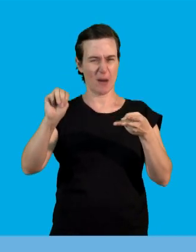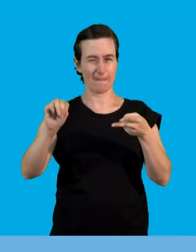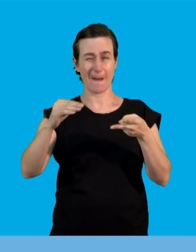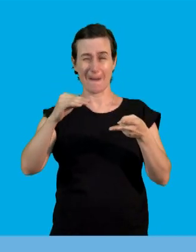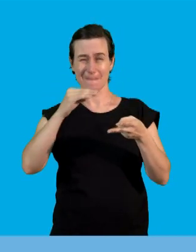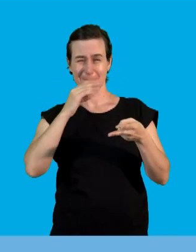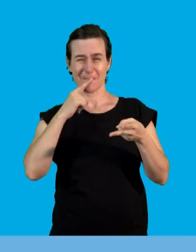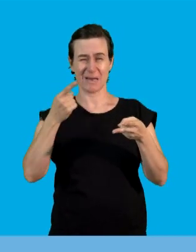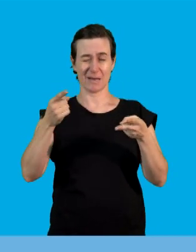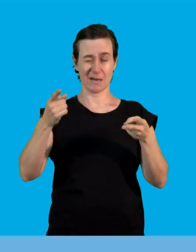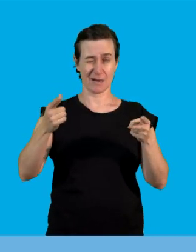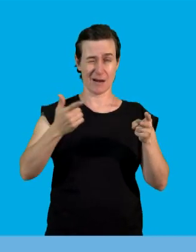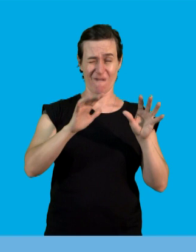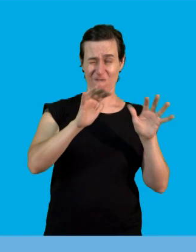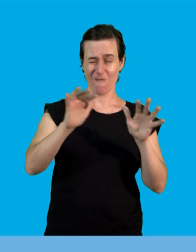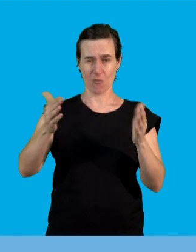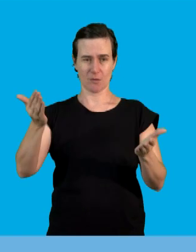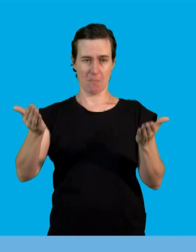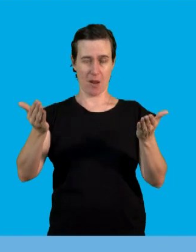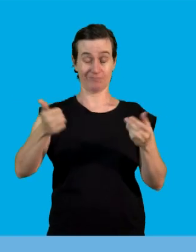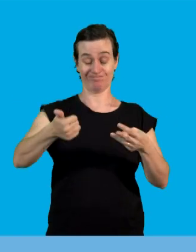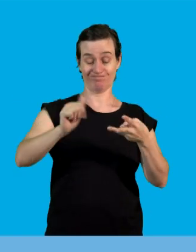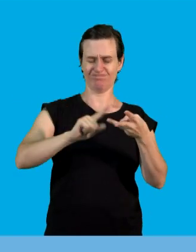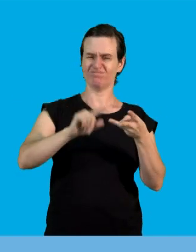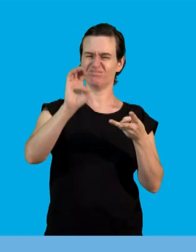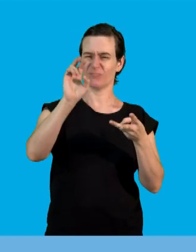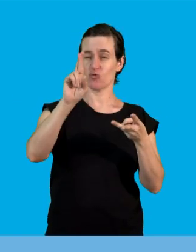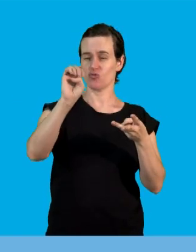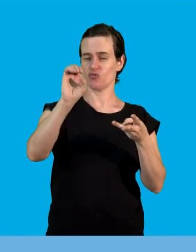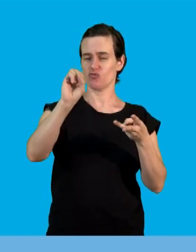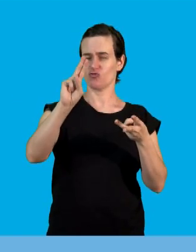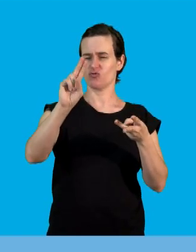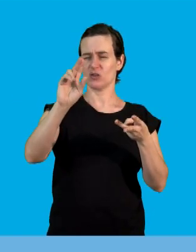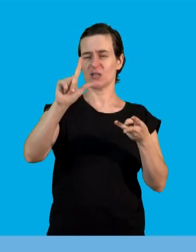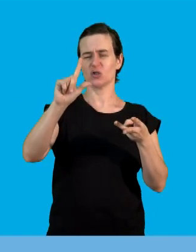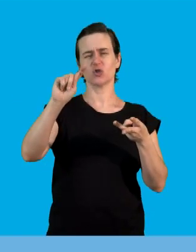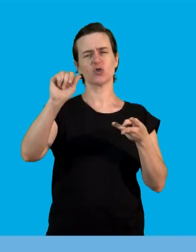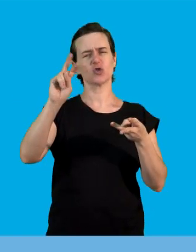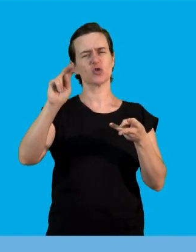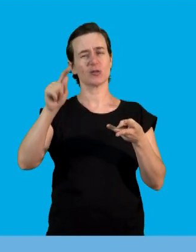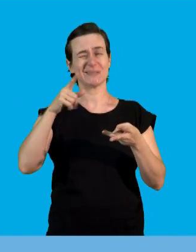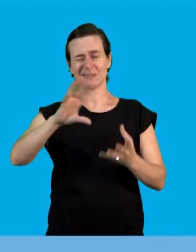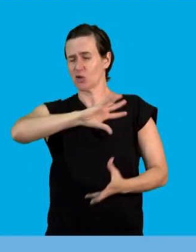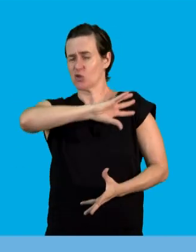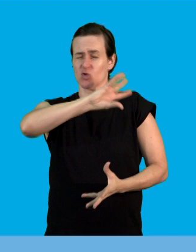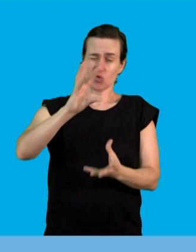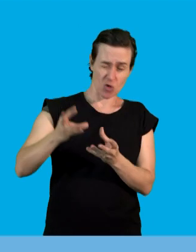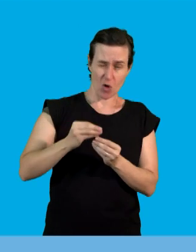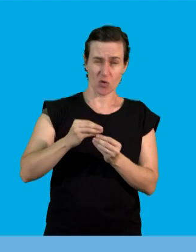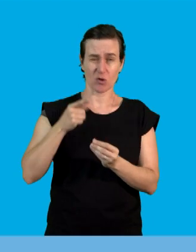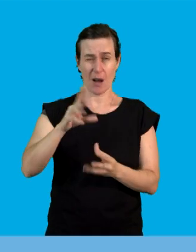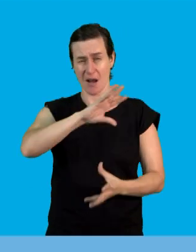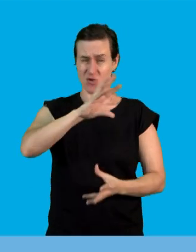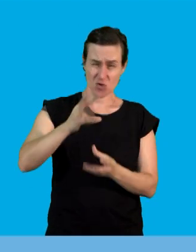which opposing forces are balanced. And then the last word that we may be using will be the resultant. That's now the total amount